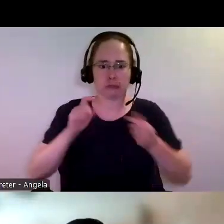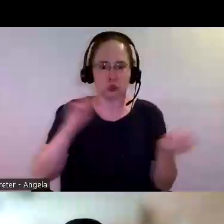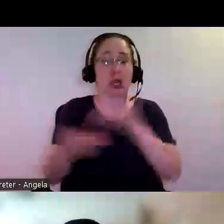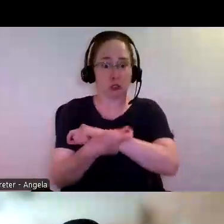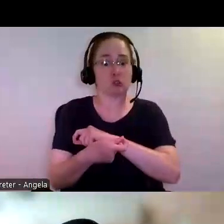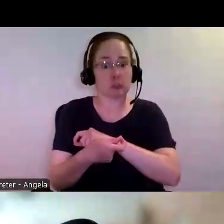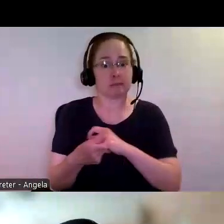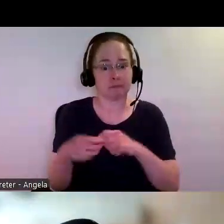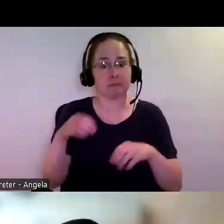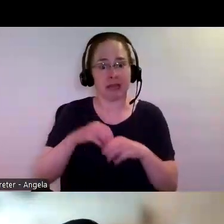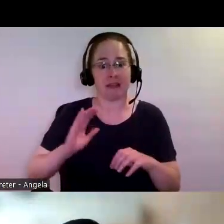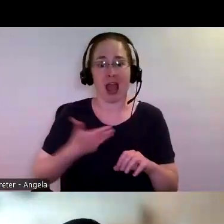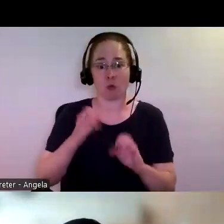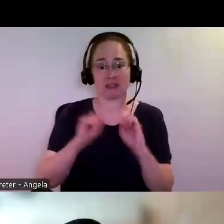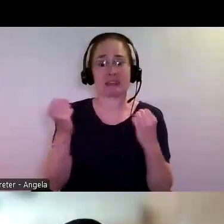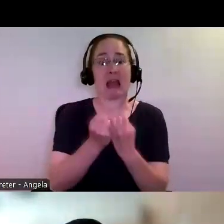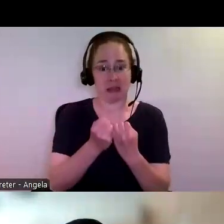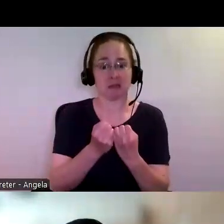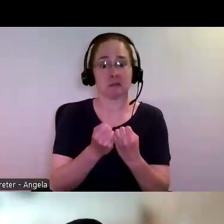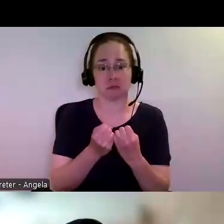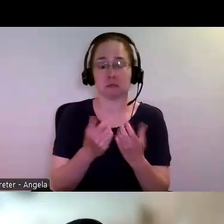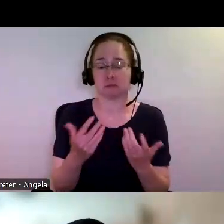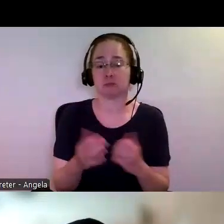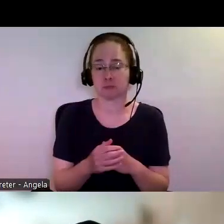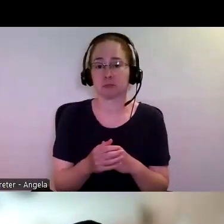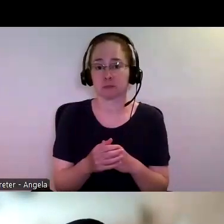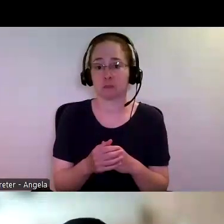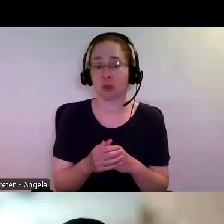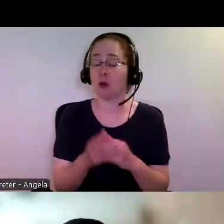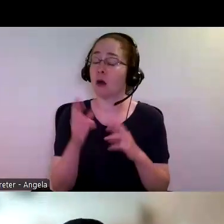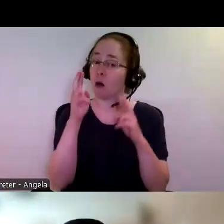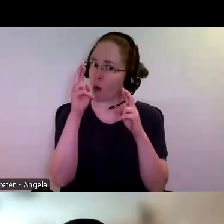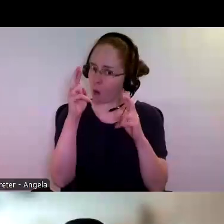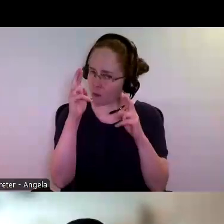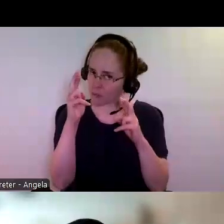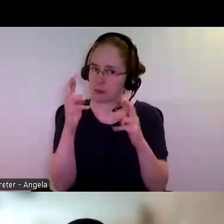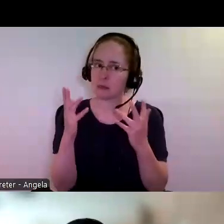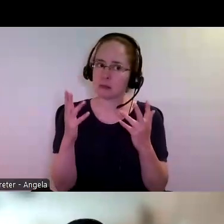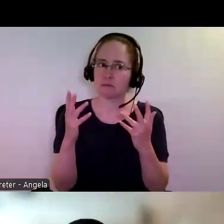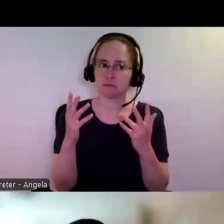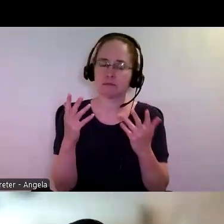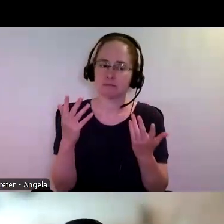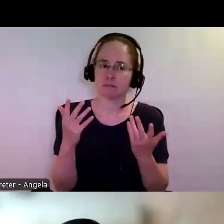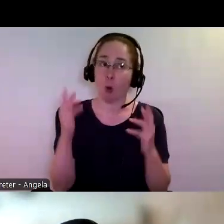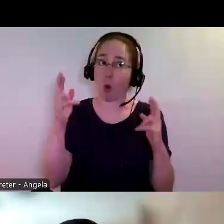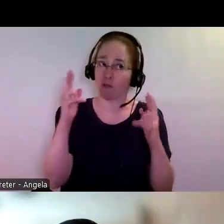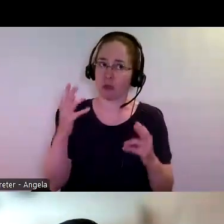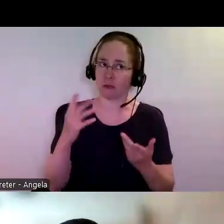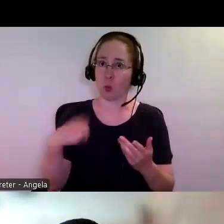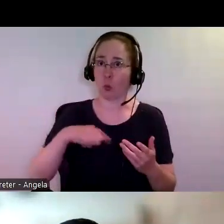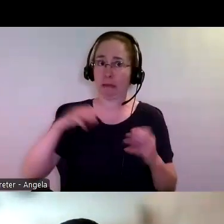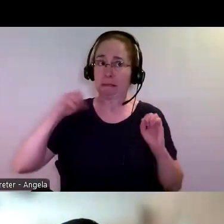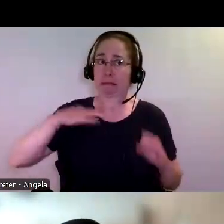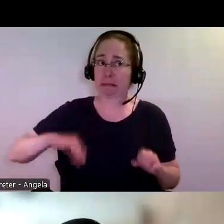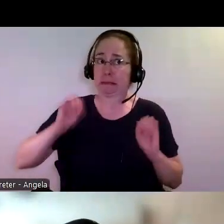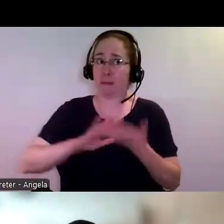change in our society, and something that we hope we all, of course, have the privilege of getting older. And so